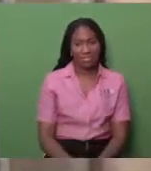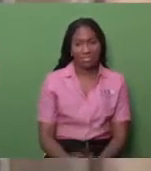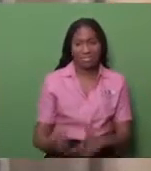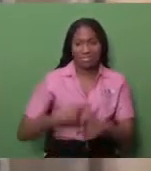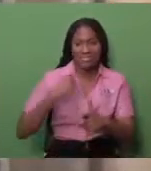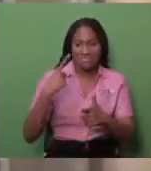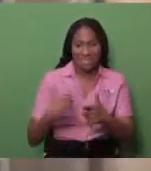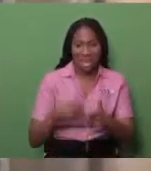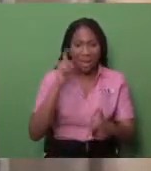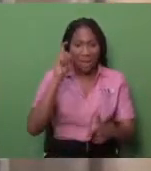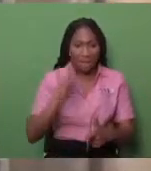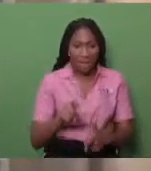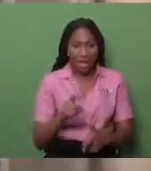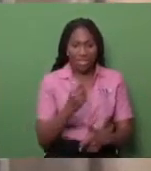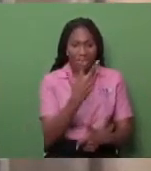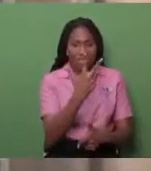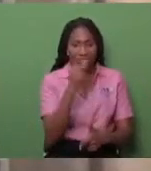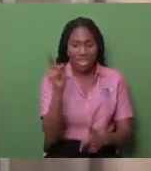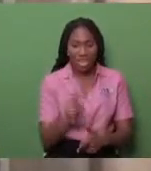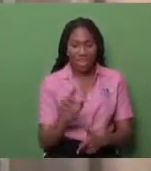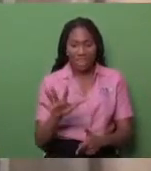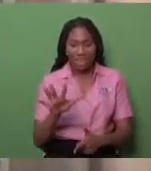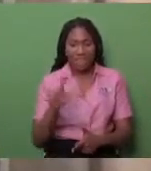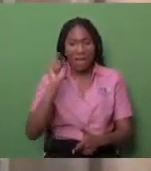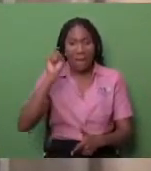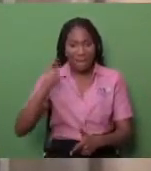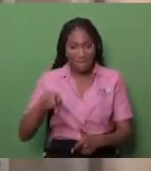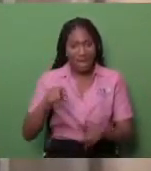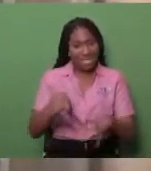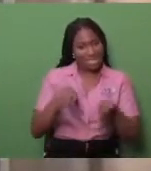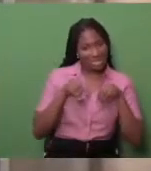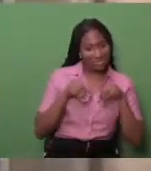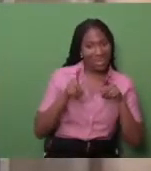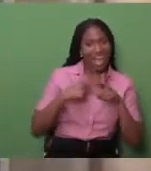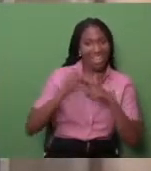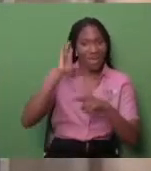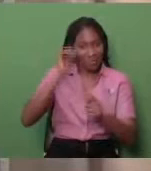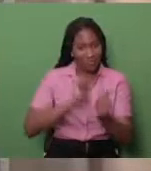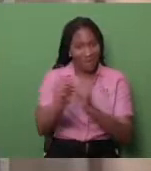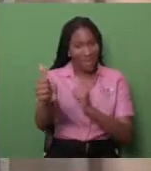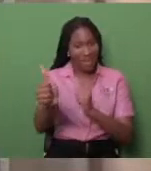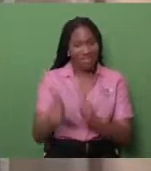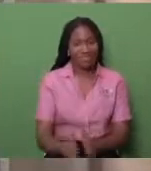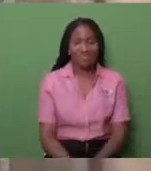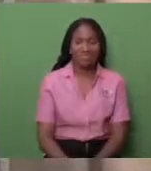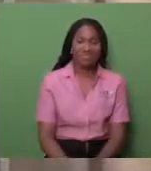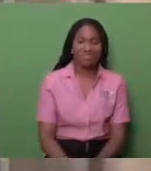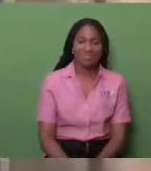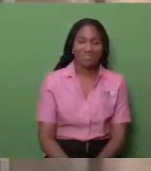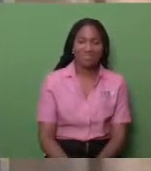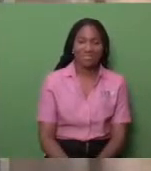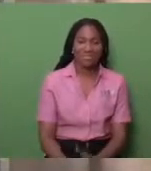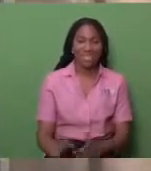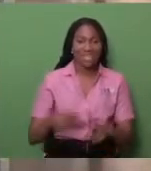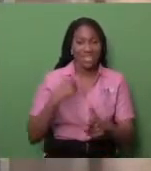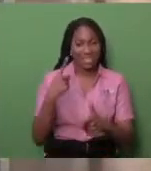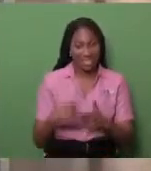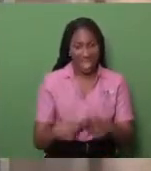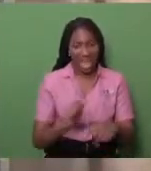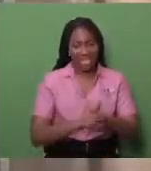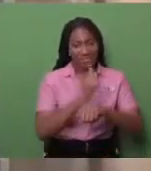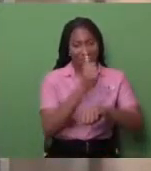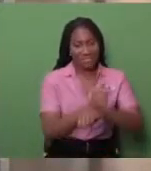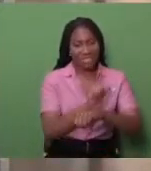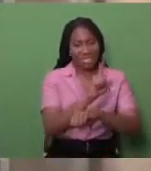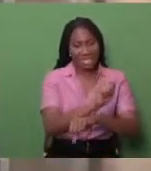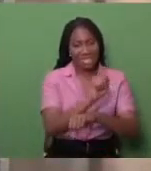clause. Save and accept the 2021 TTRA bill, which is currently on the order